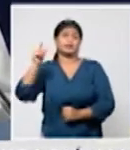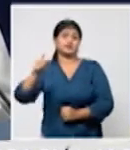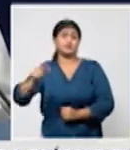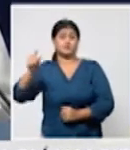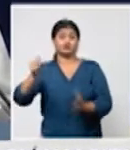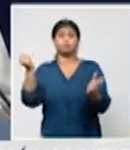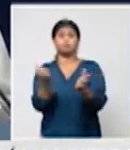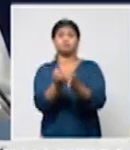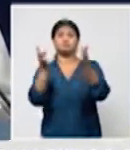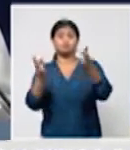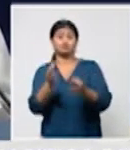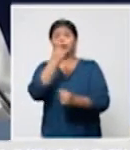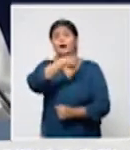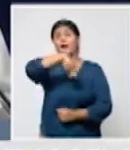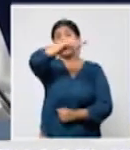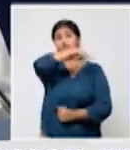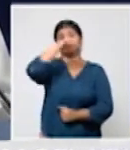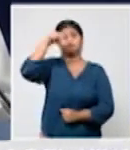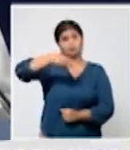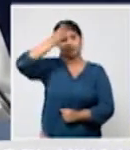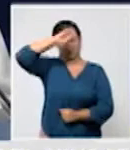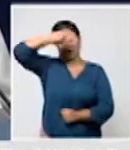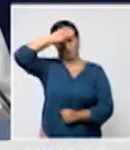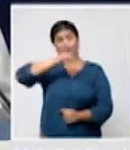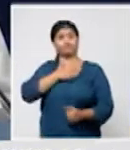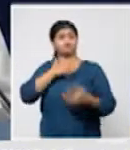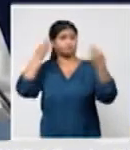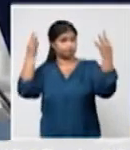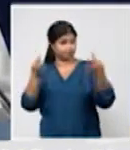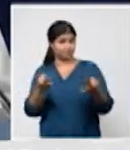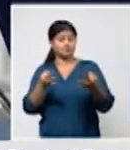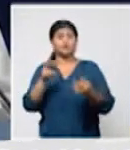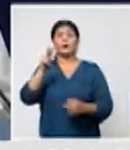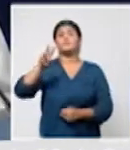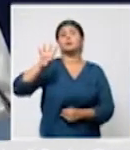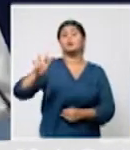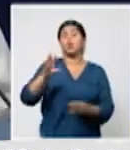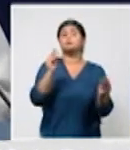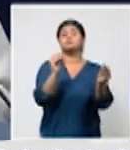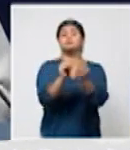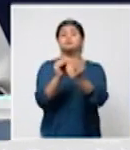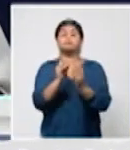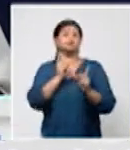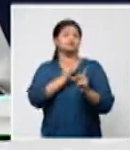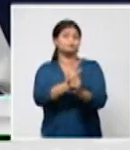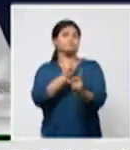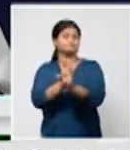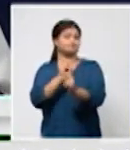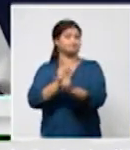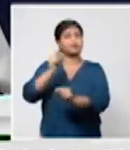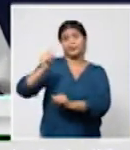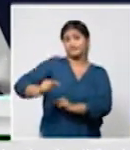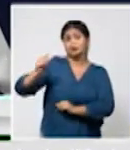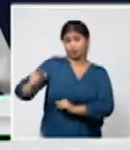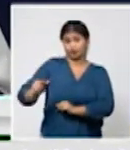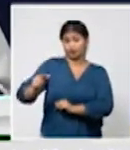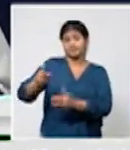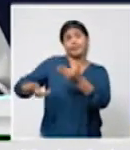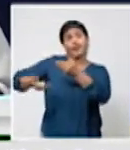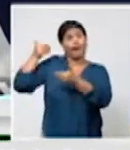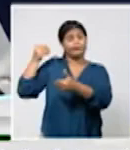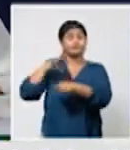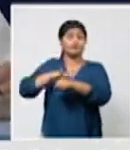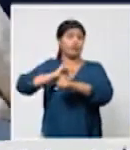yesterday are all Cubans. 24, or 72.7%, are confirmed case